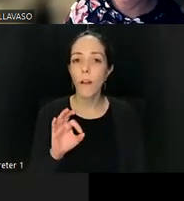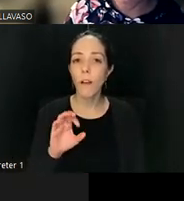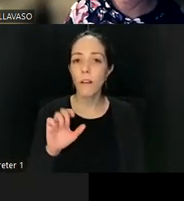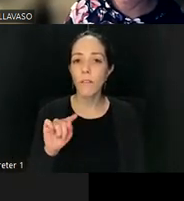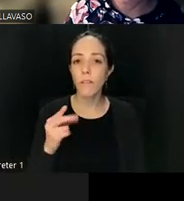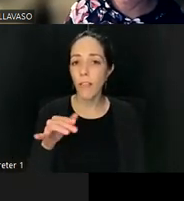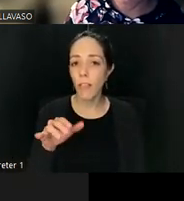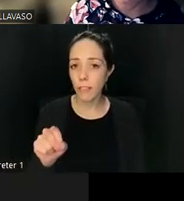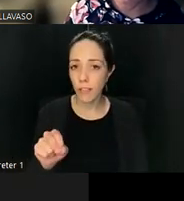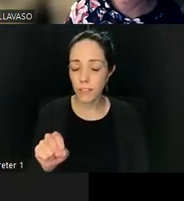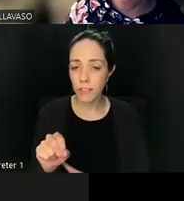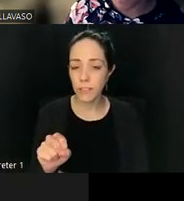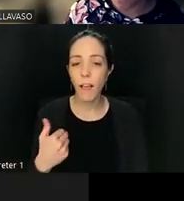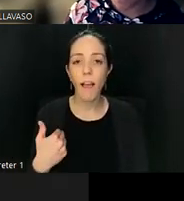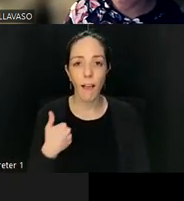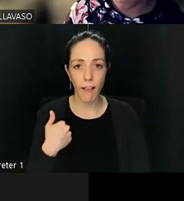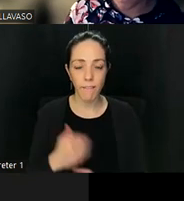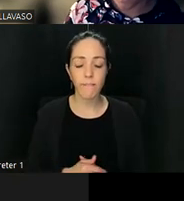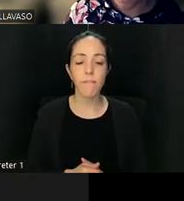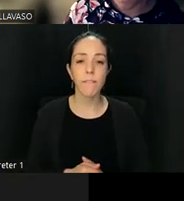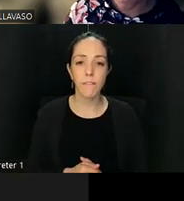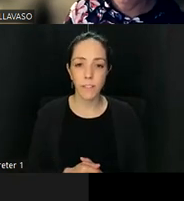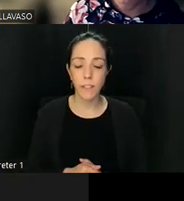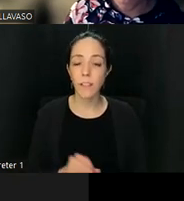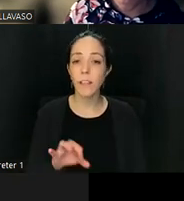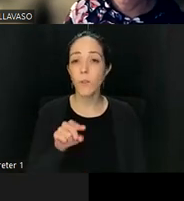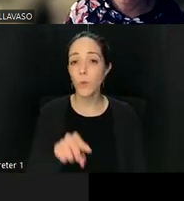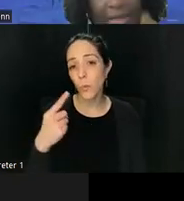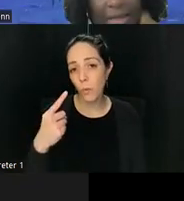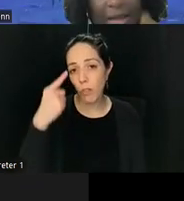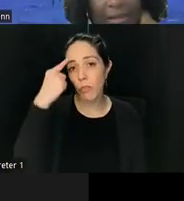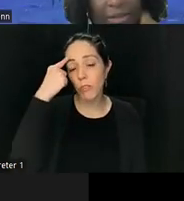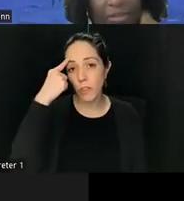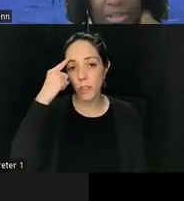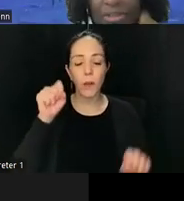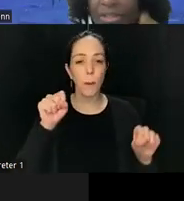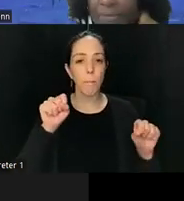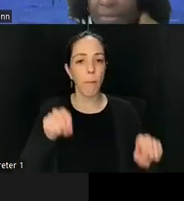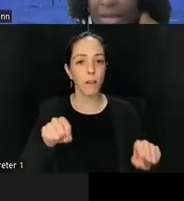if there's anything that you think may be possible, a